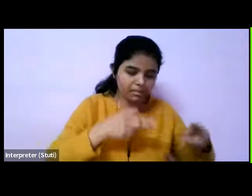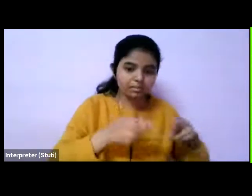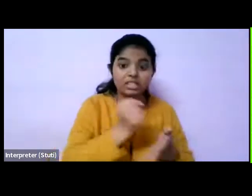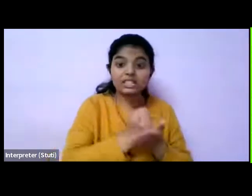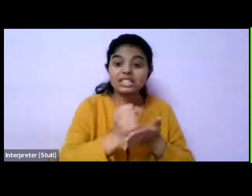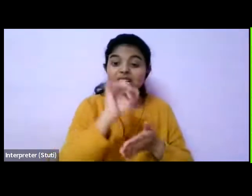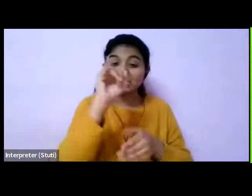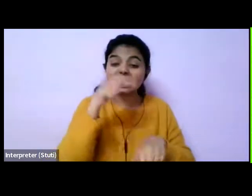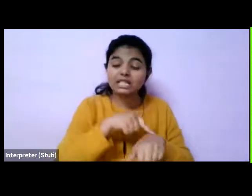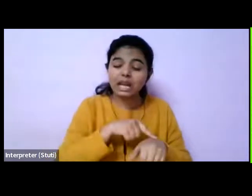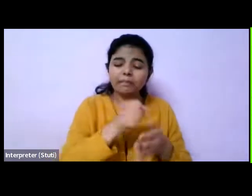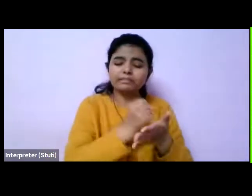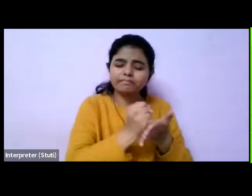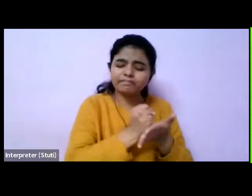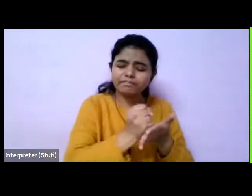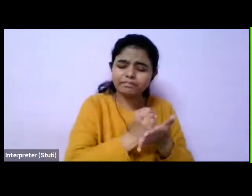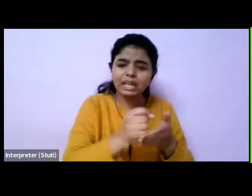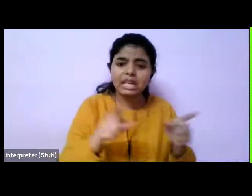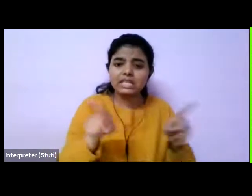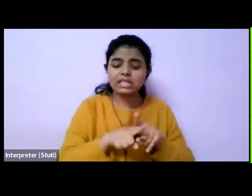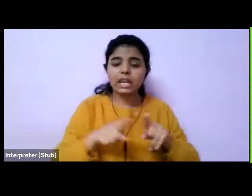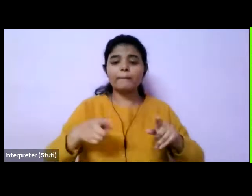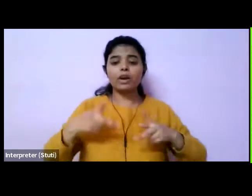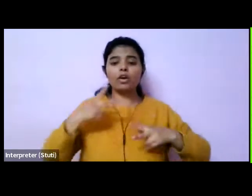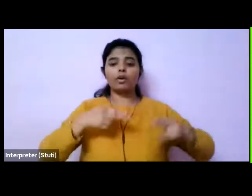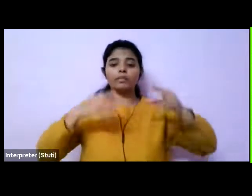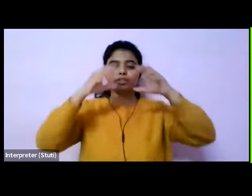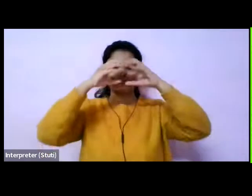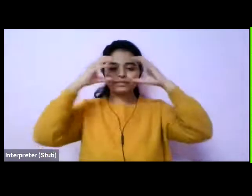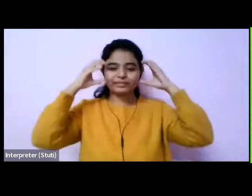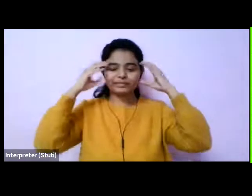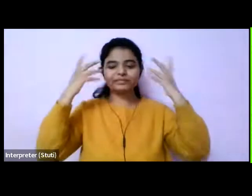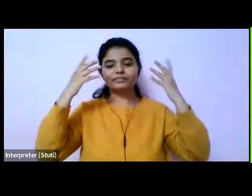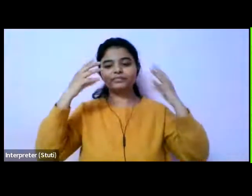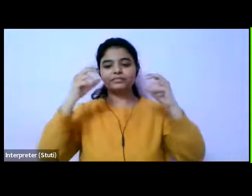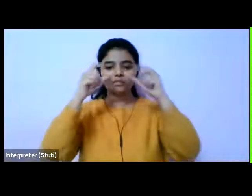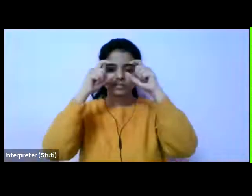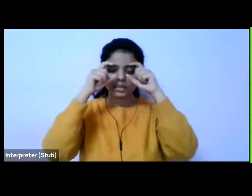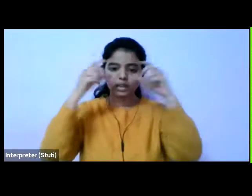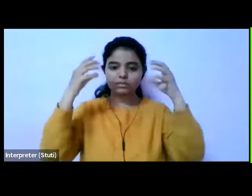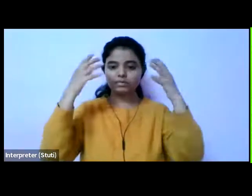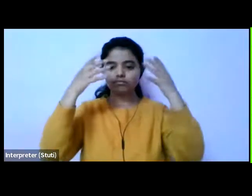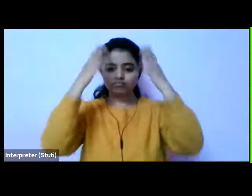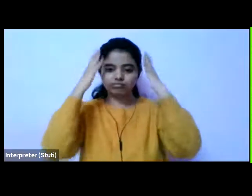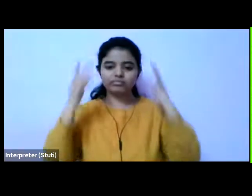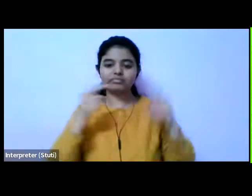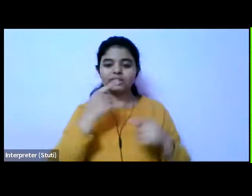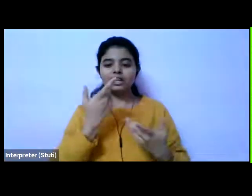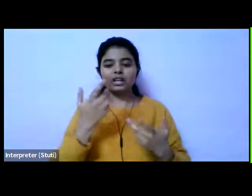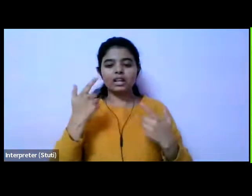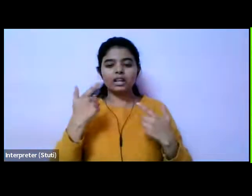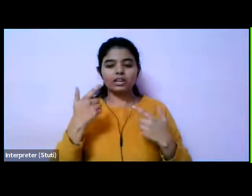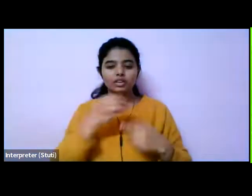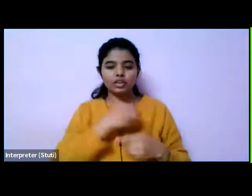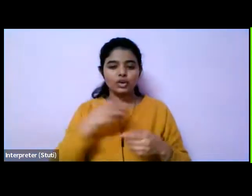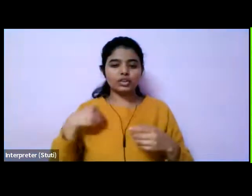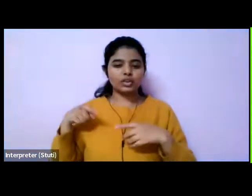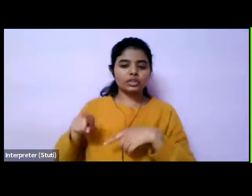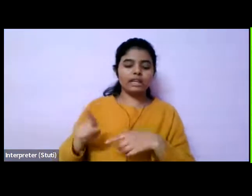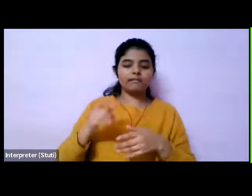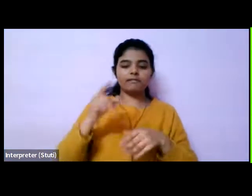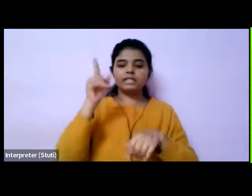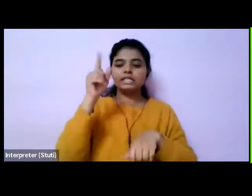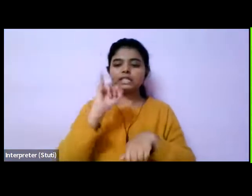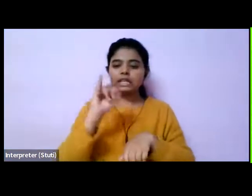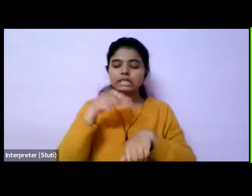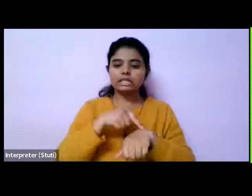of the physical movements of the surgeons during the operation as well as surgical procedure. Unquote. Dan's desire to